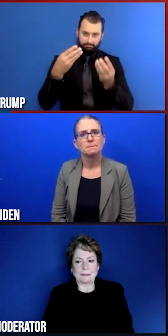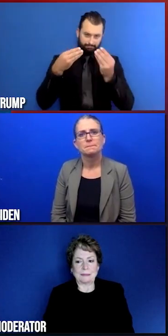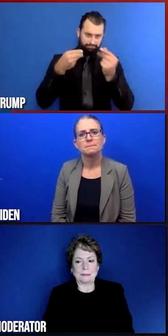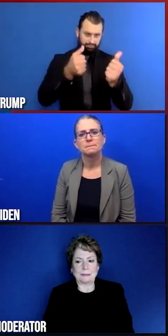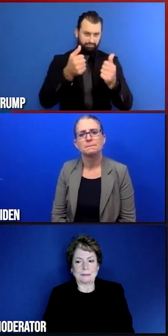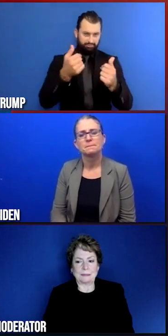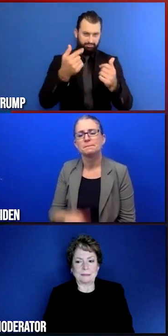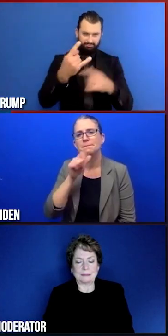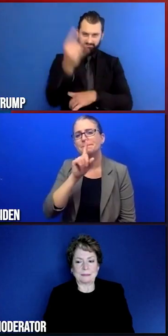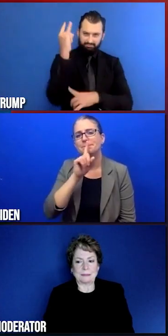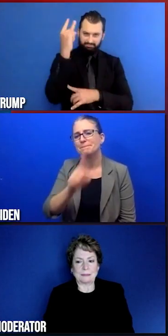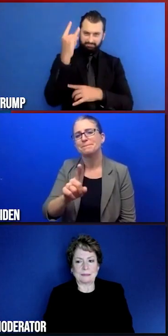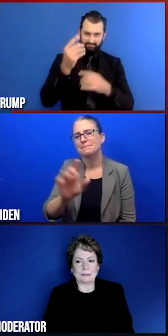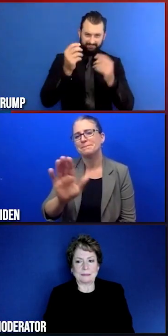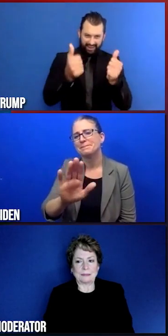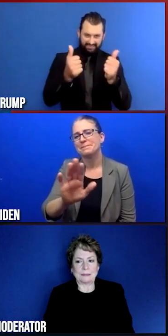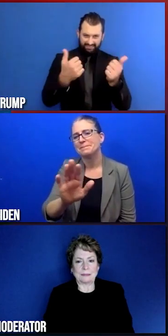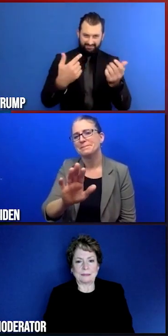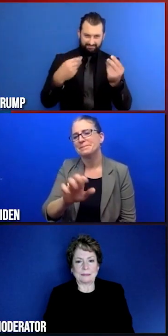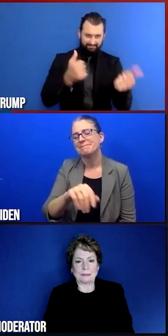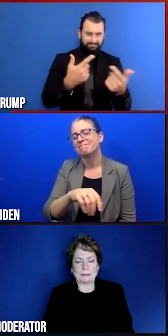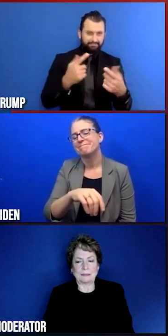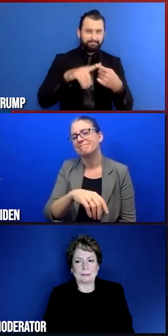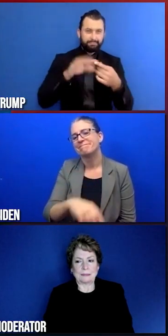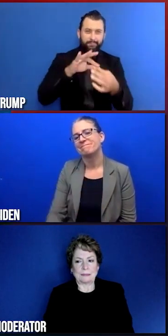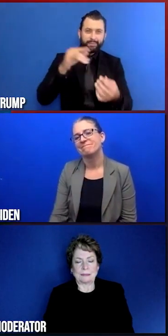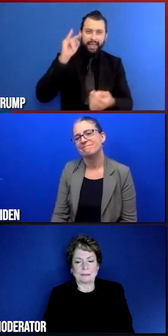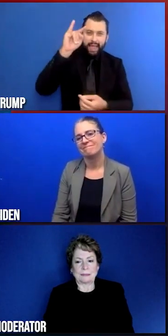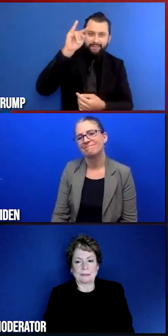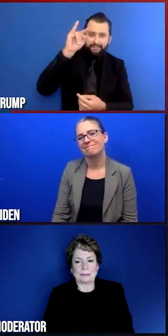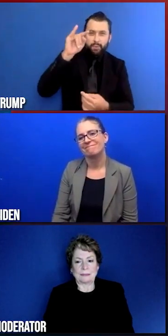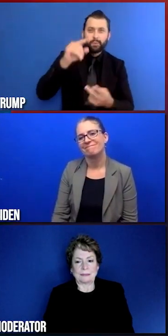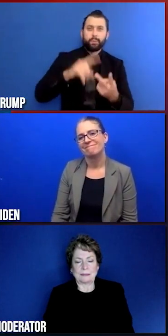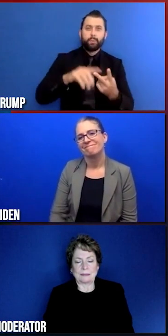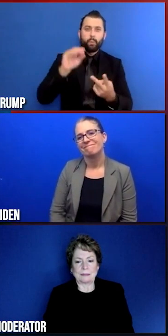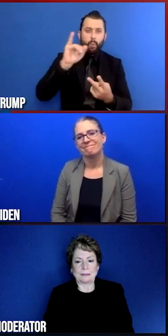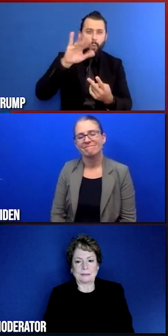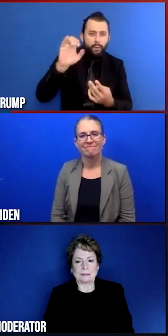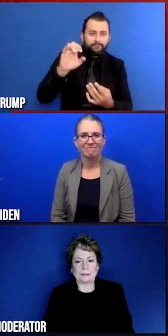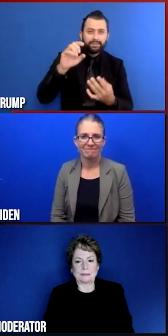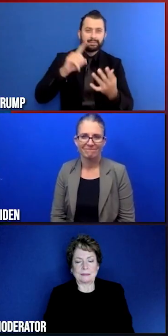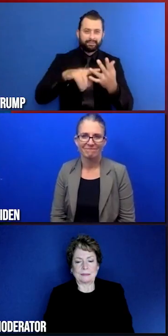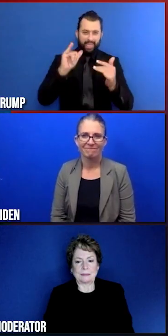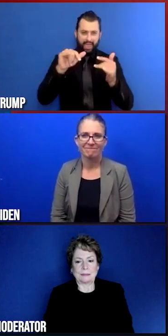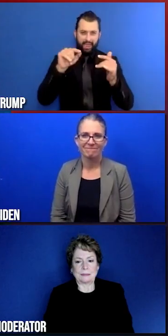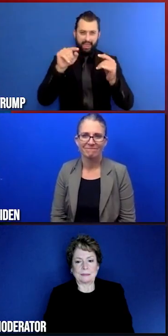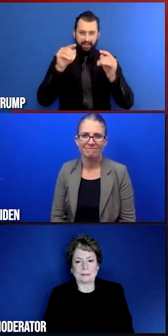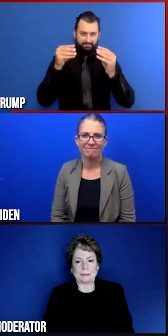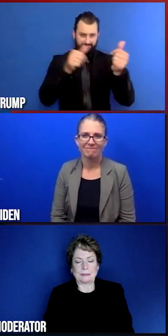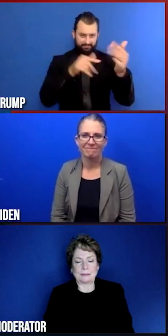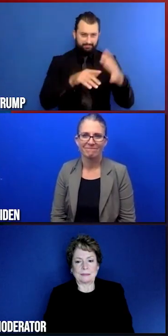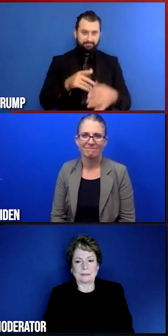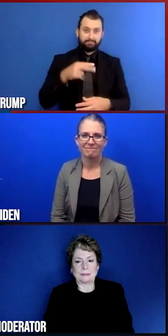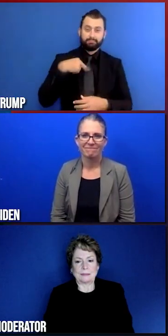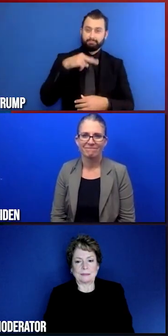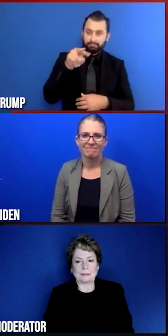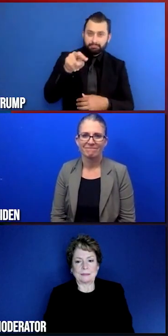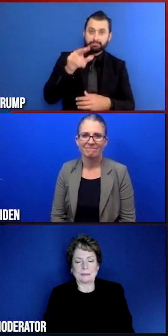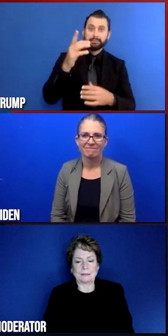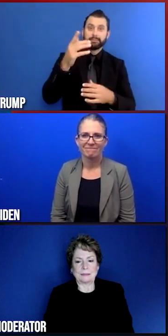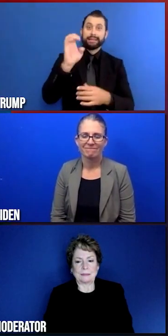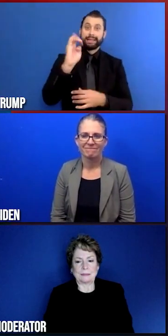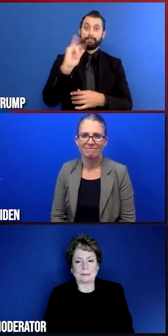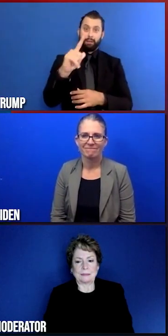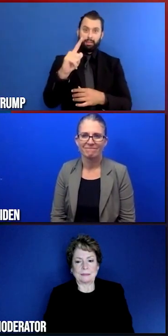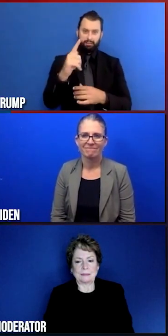a very strong email talking about your family wanting to make $10 million a year for introductions. President